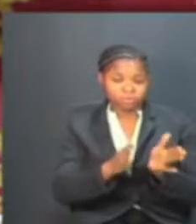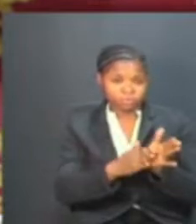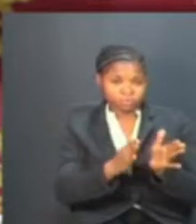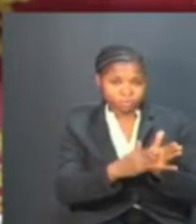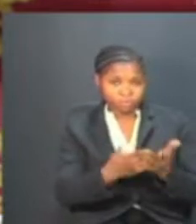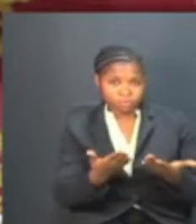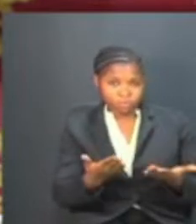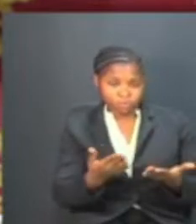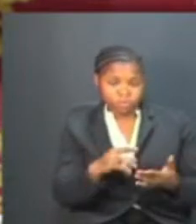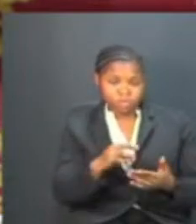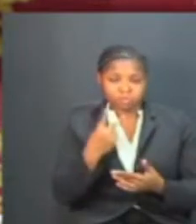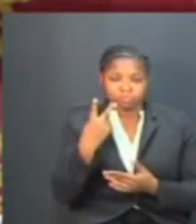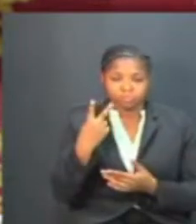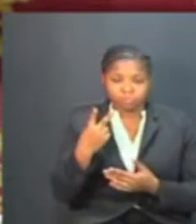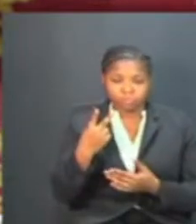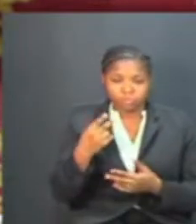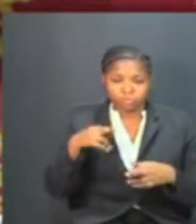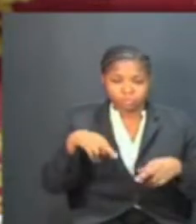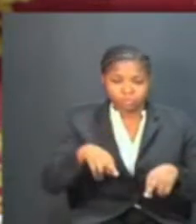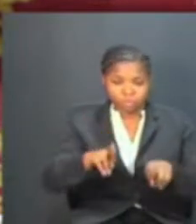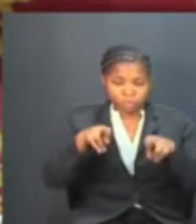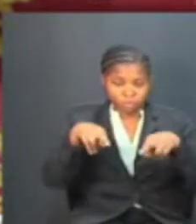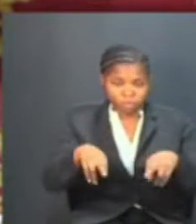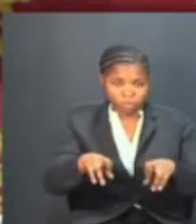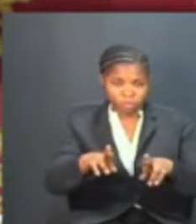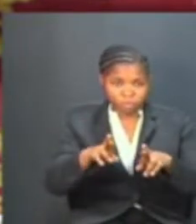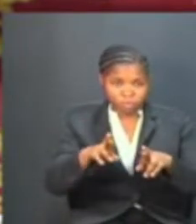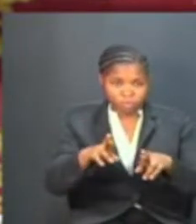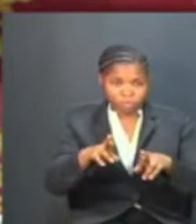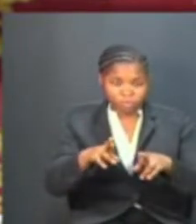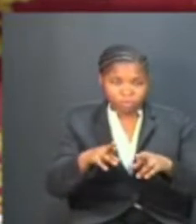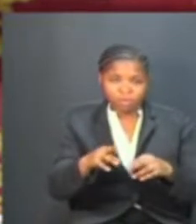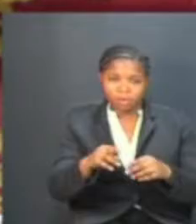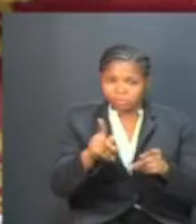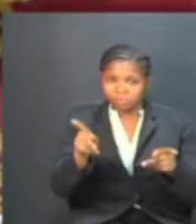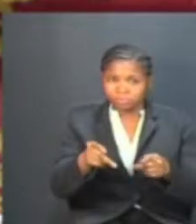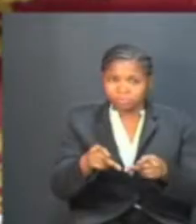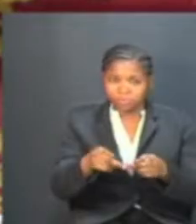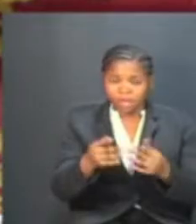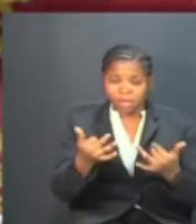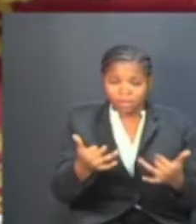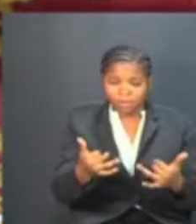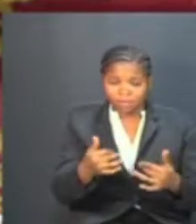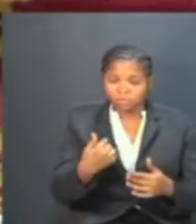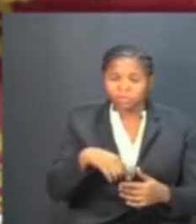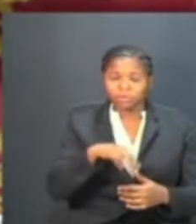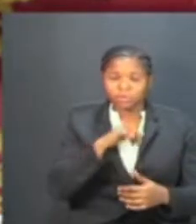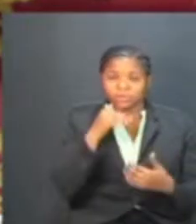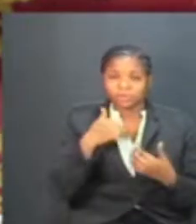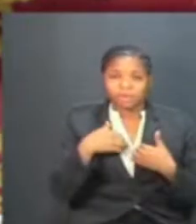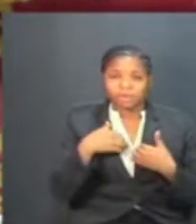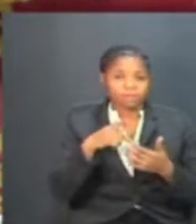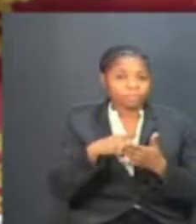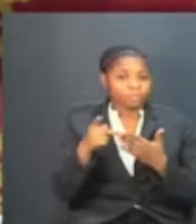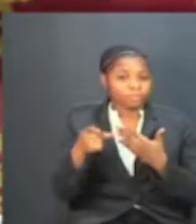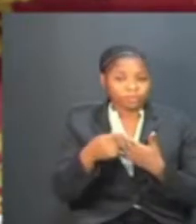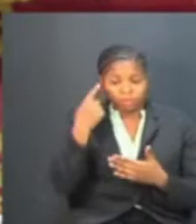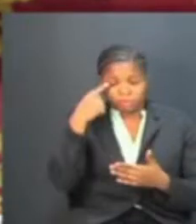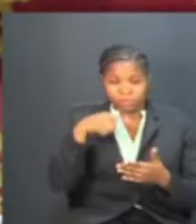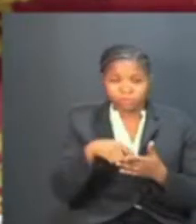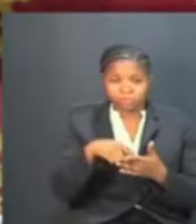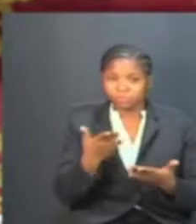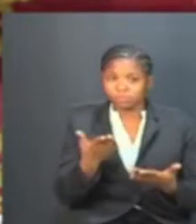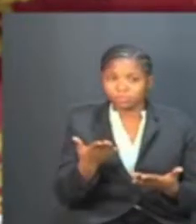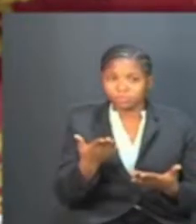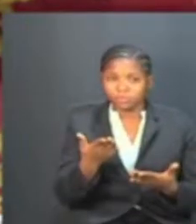crossing points. Current program. There is currently no program for the following roads under Department of